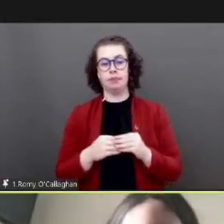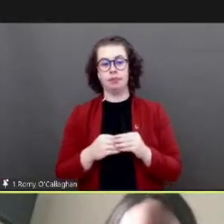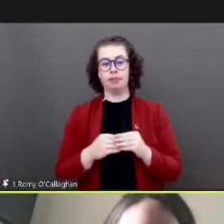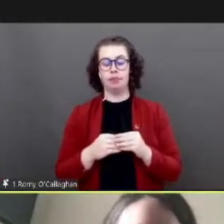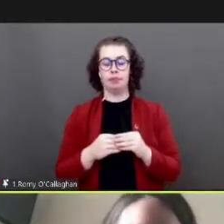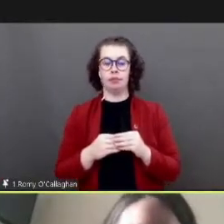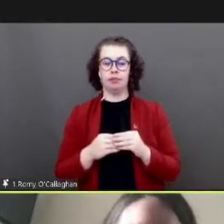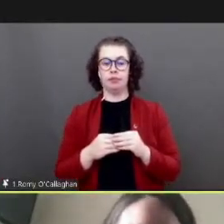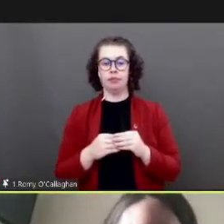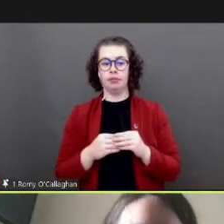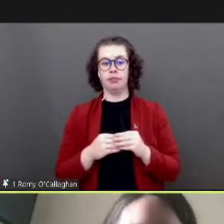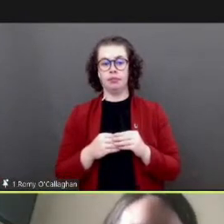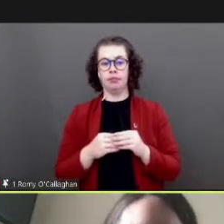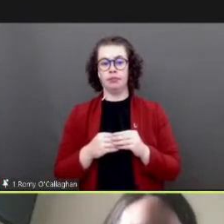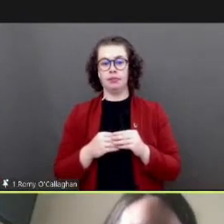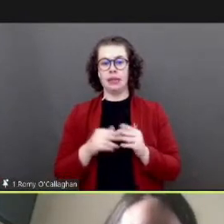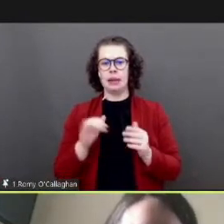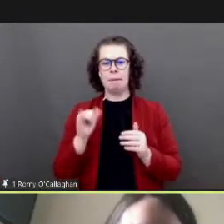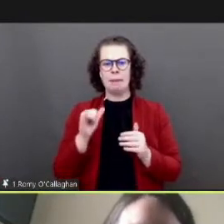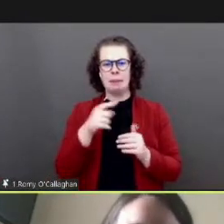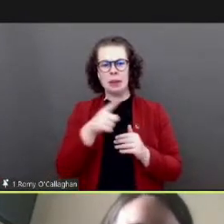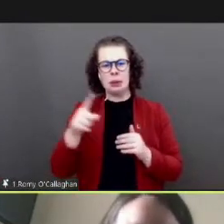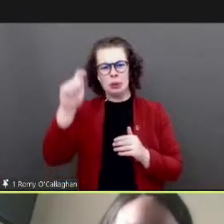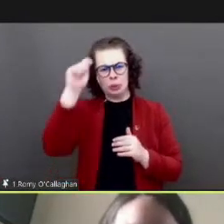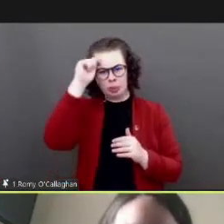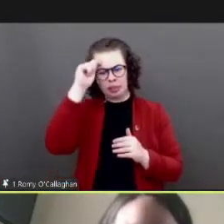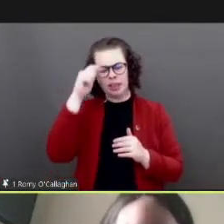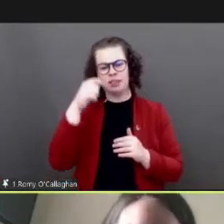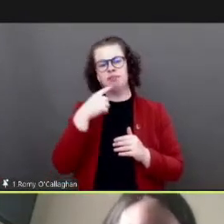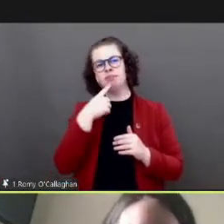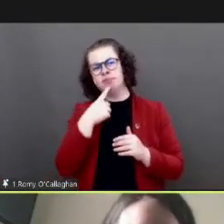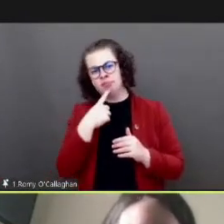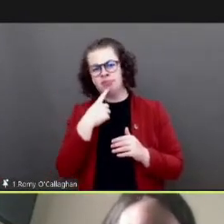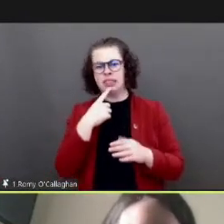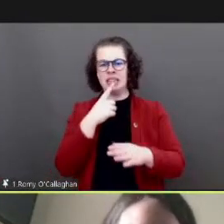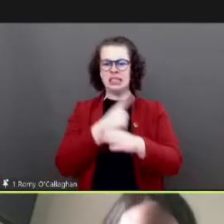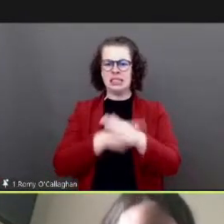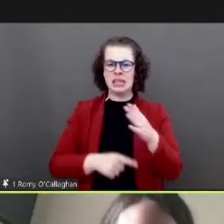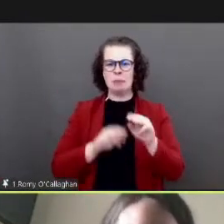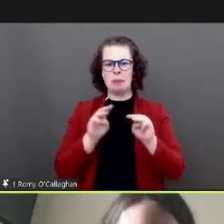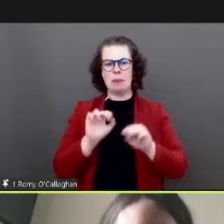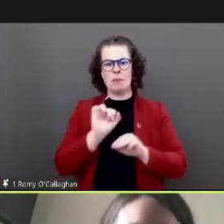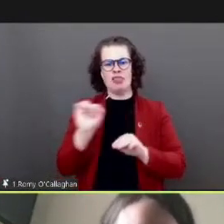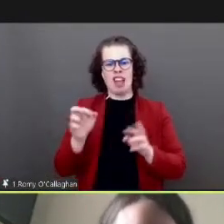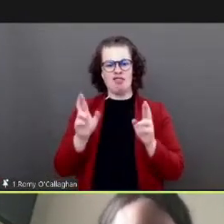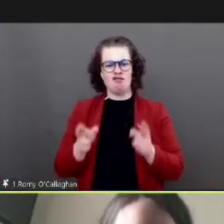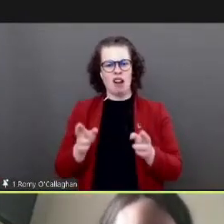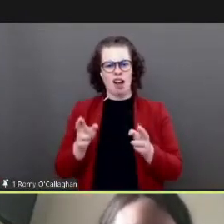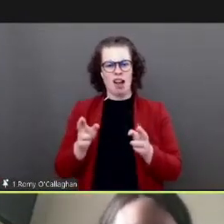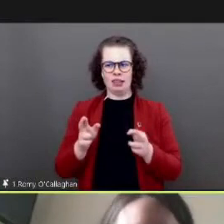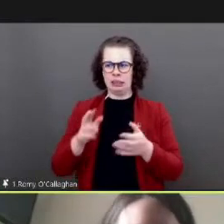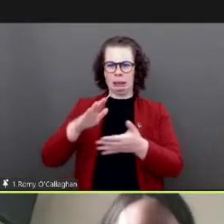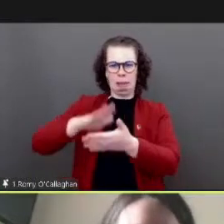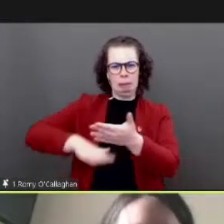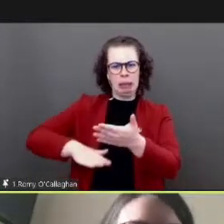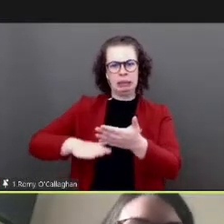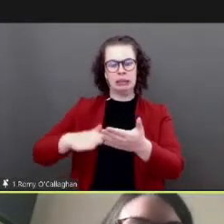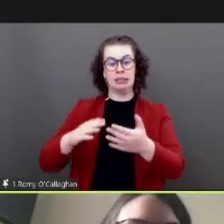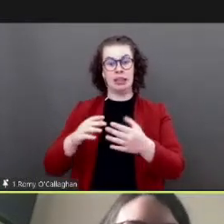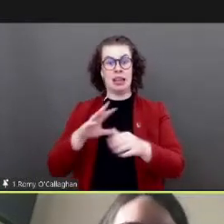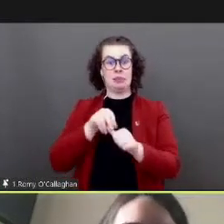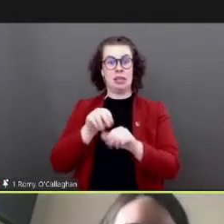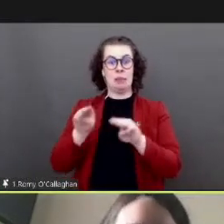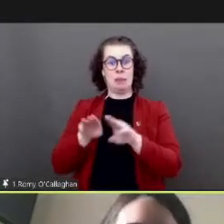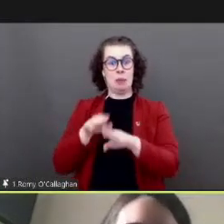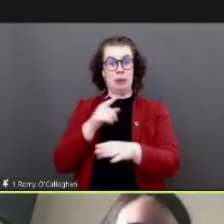while it can seem like there's a lot of emptiness around where disabled people rights in prison are on the rights of people with disabilities in prison,